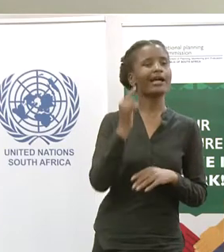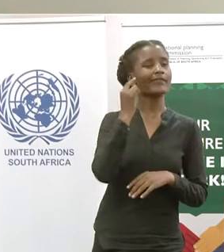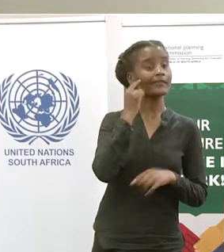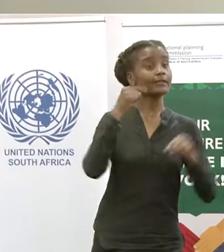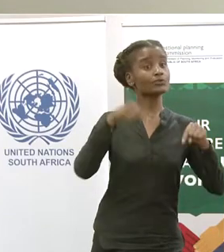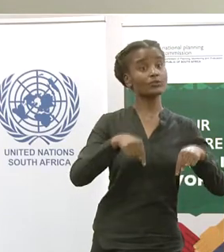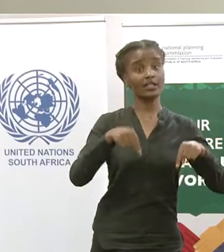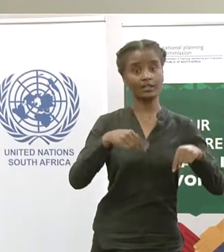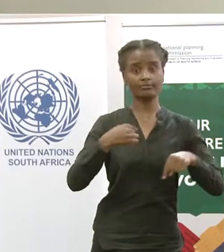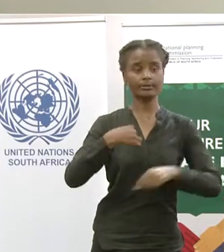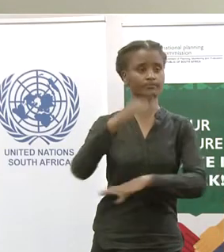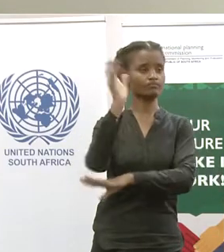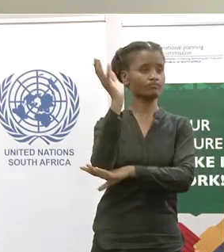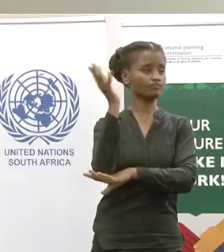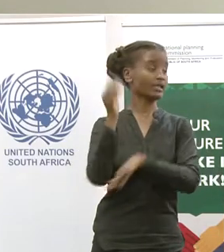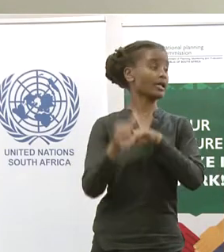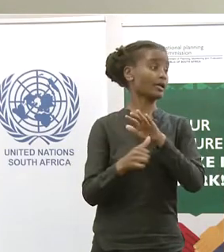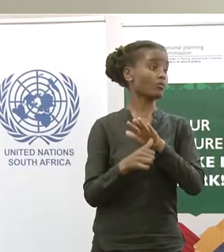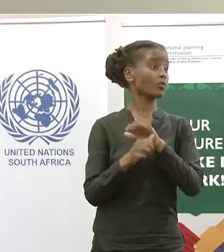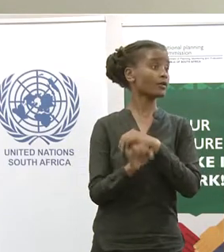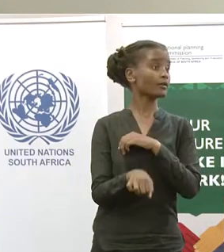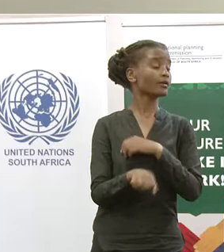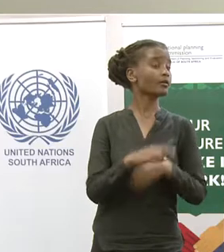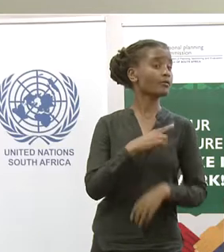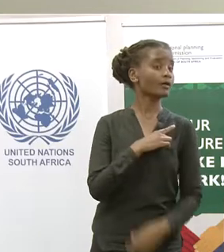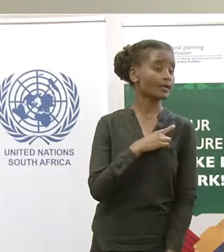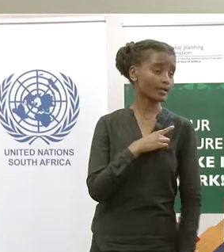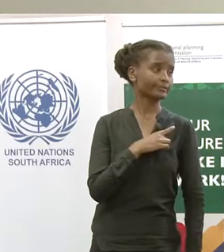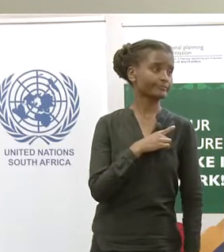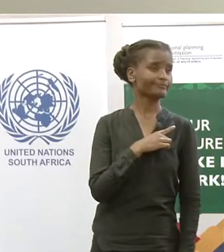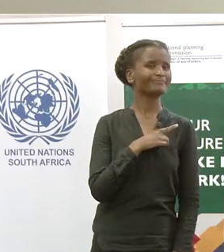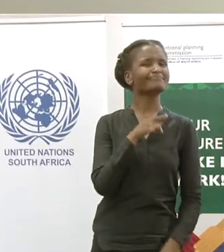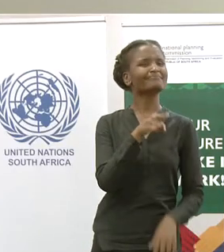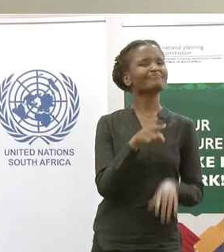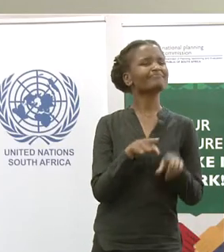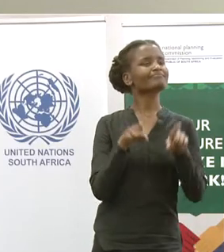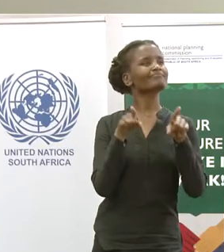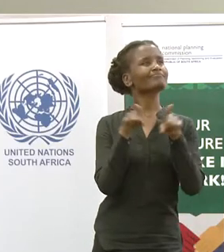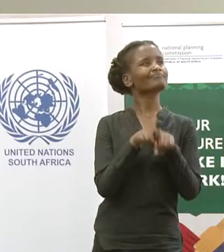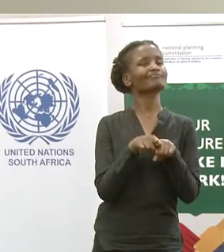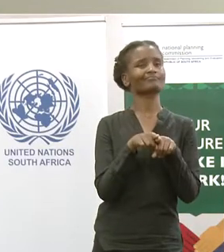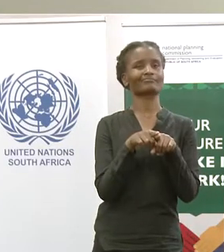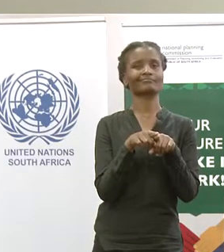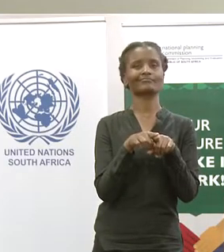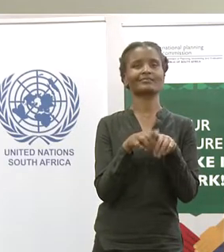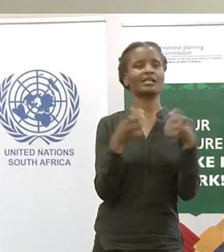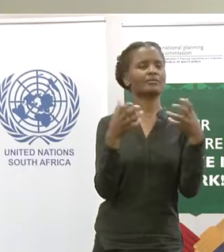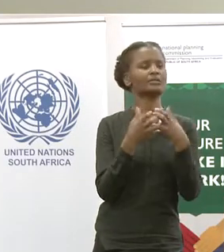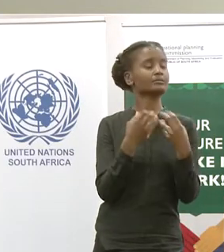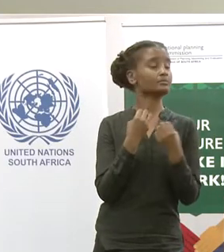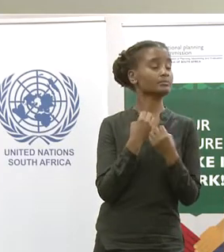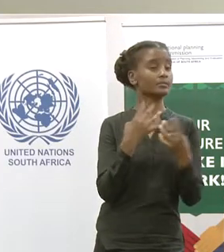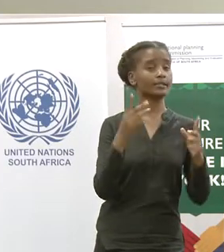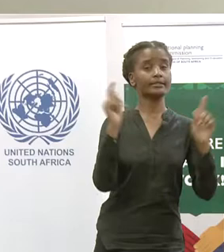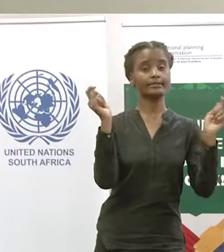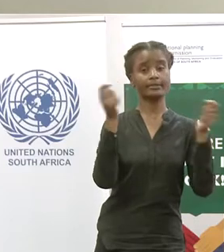day because this aligns with also, there's so many celebrations that